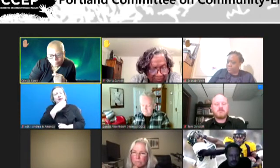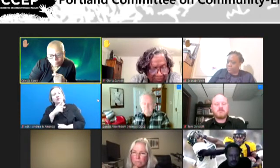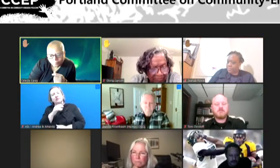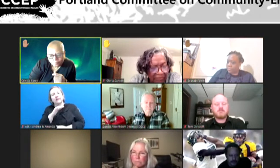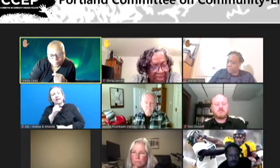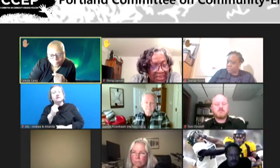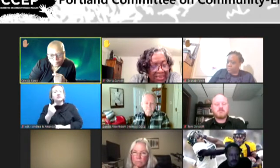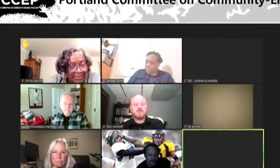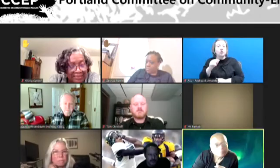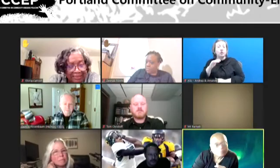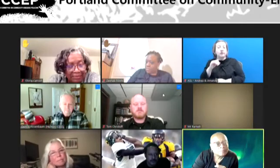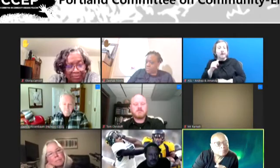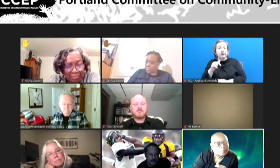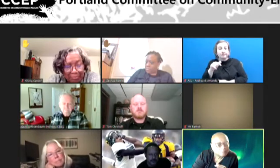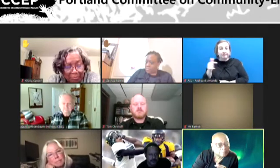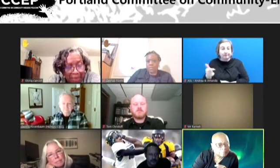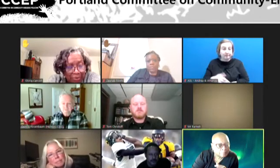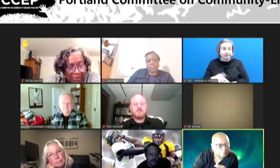Gloria?